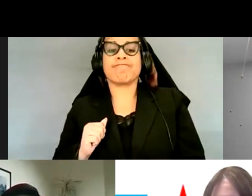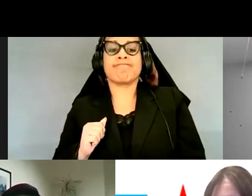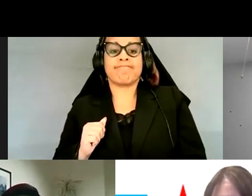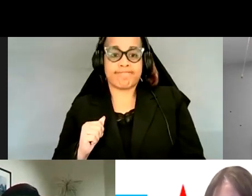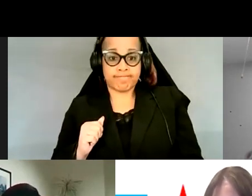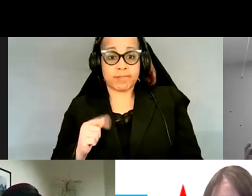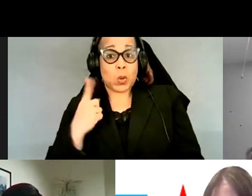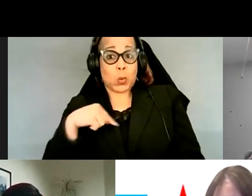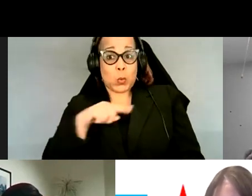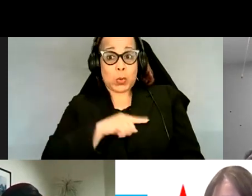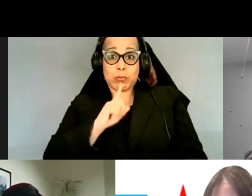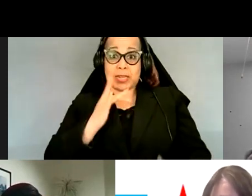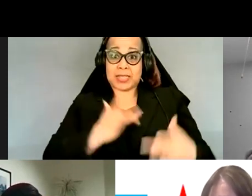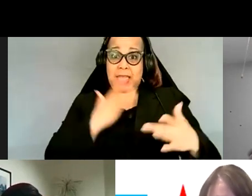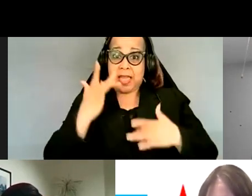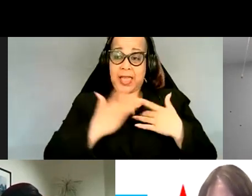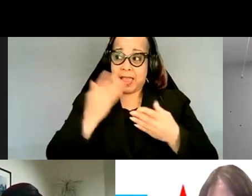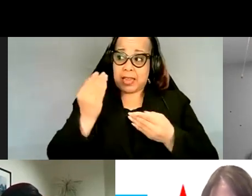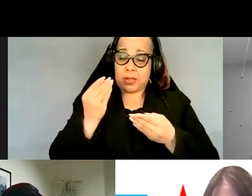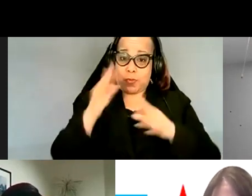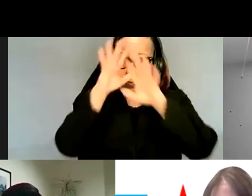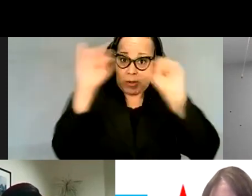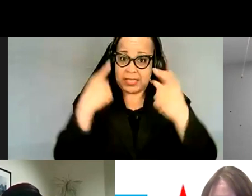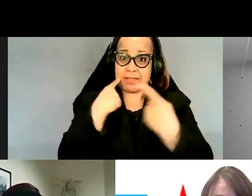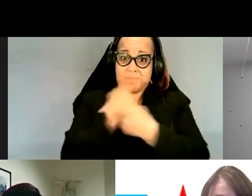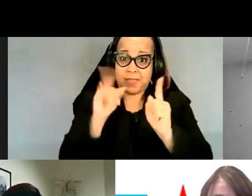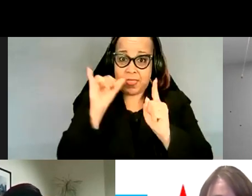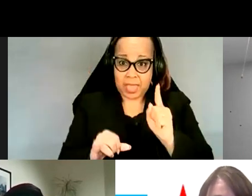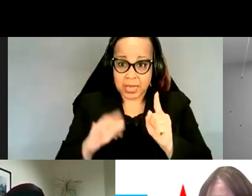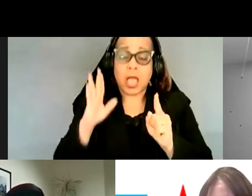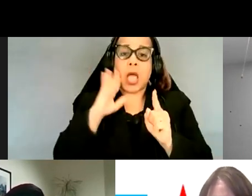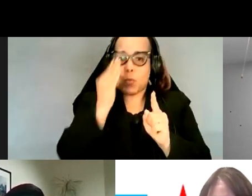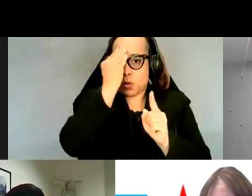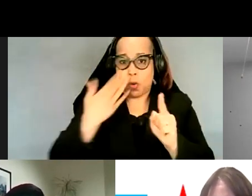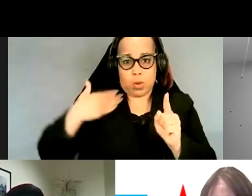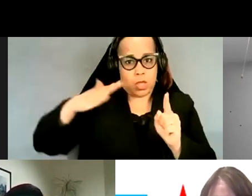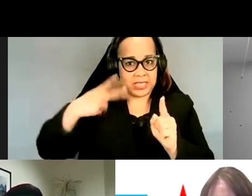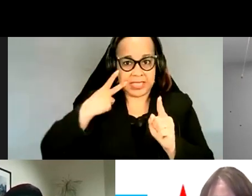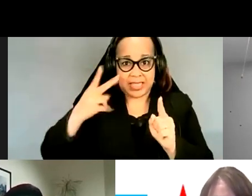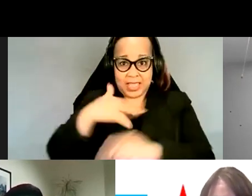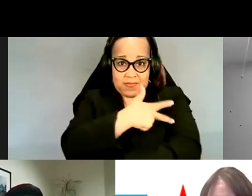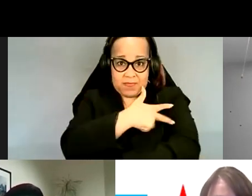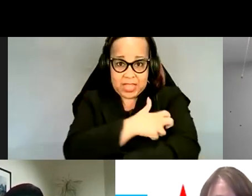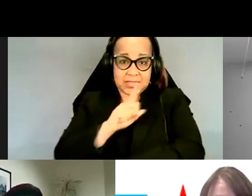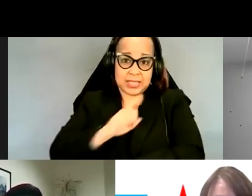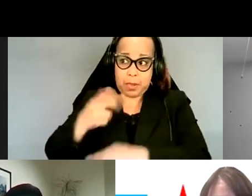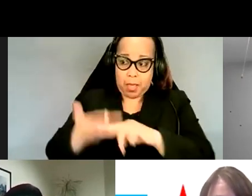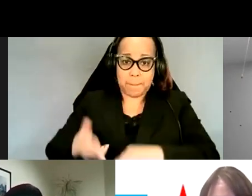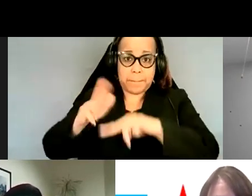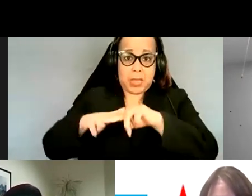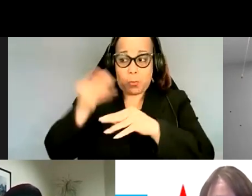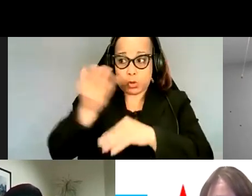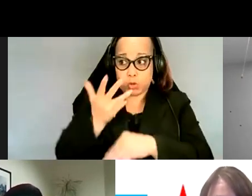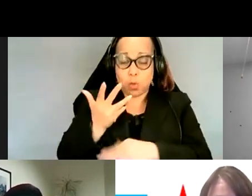We were really excited when President Biden came out and said that. I will note we have not yet seen that vaccine supply pick up. We're told